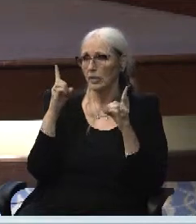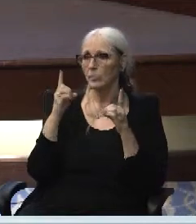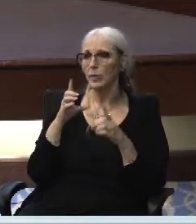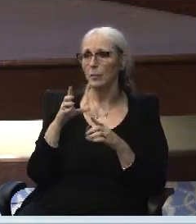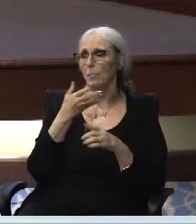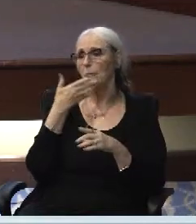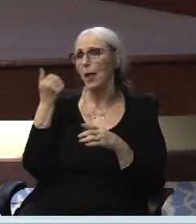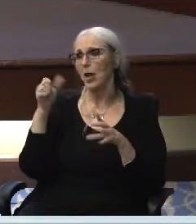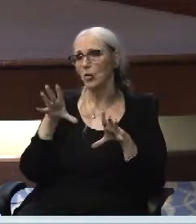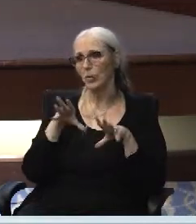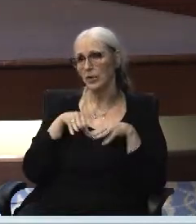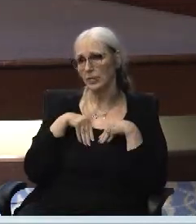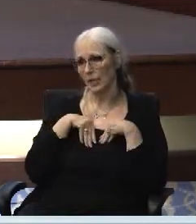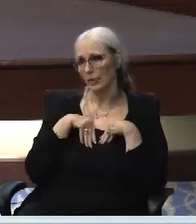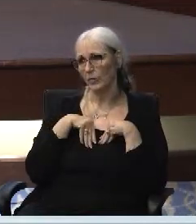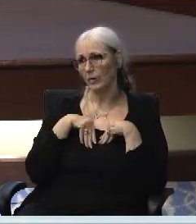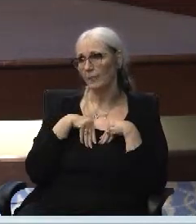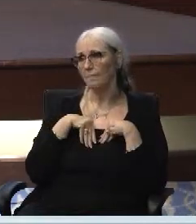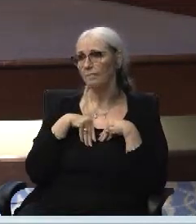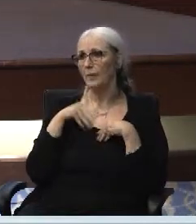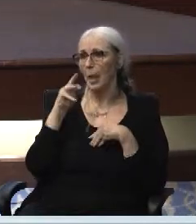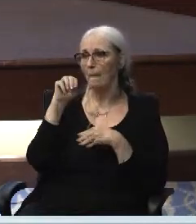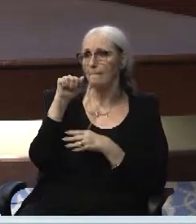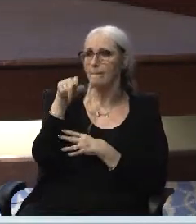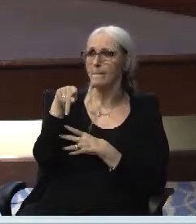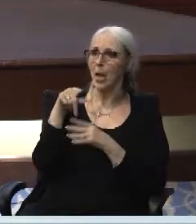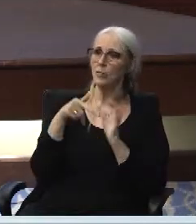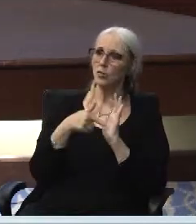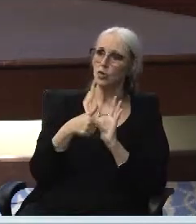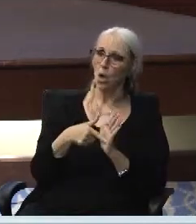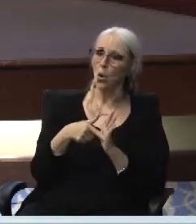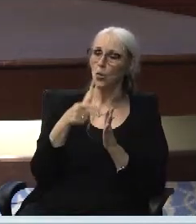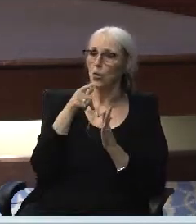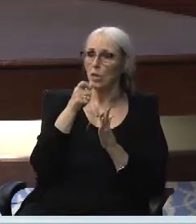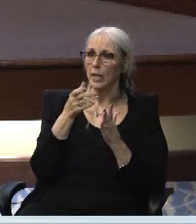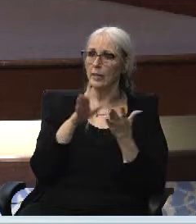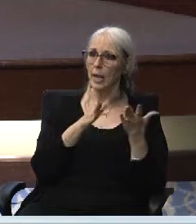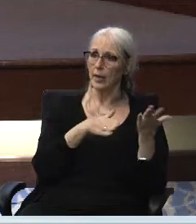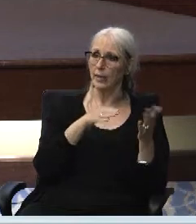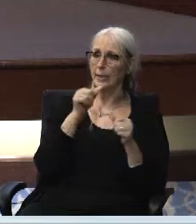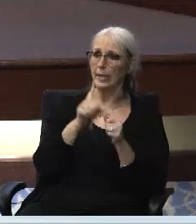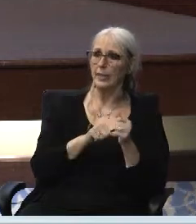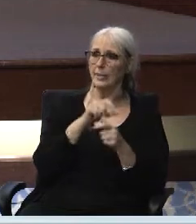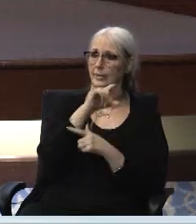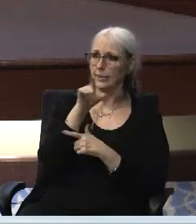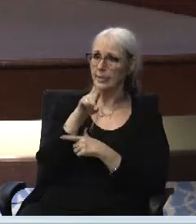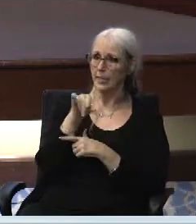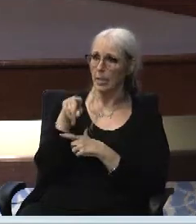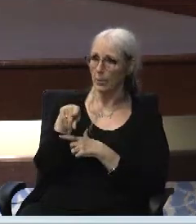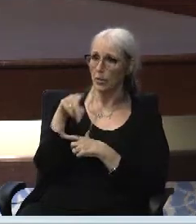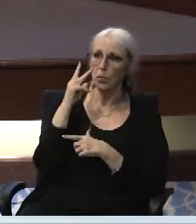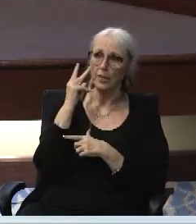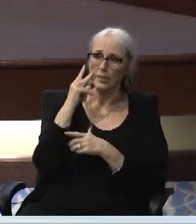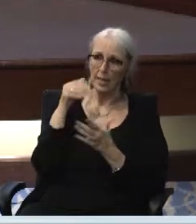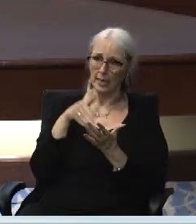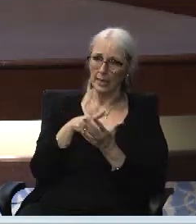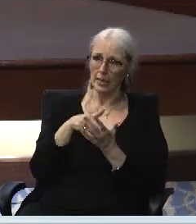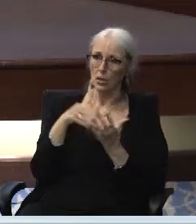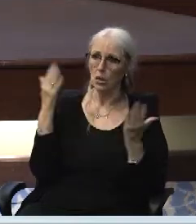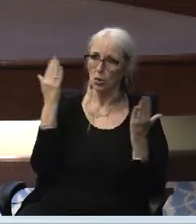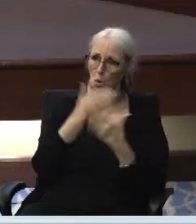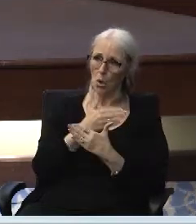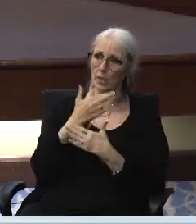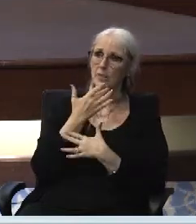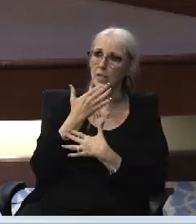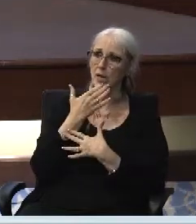received. This map shows fatalities based on zip code, and once again, you can see that those with the darkest